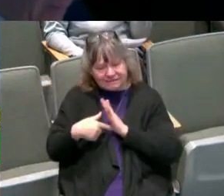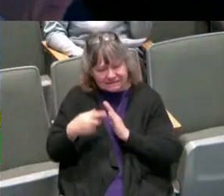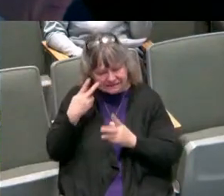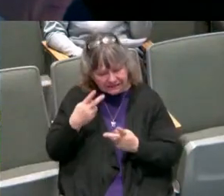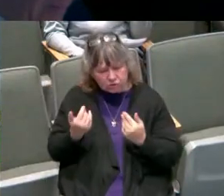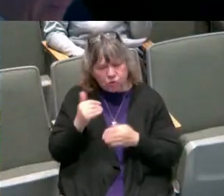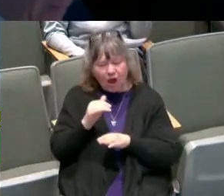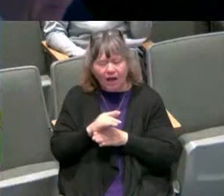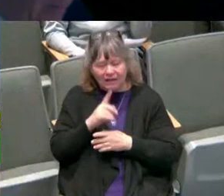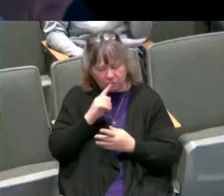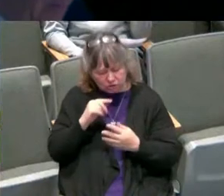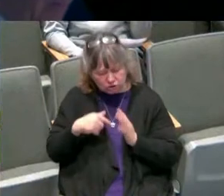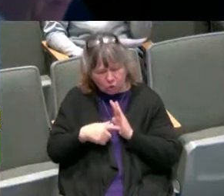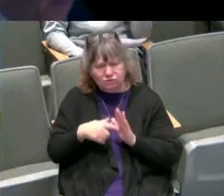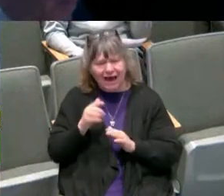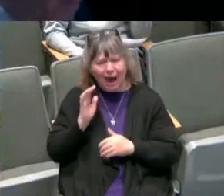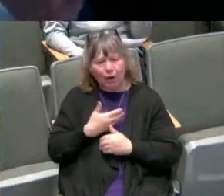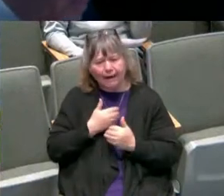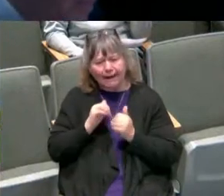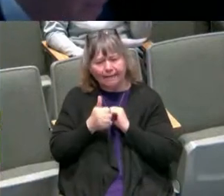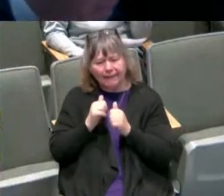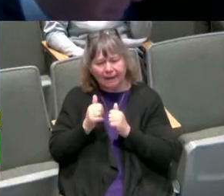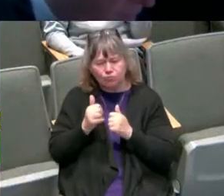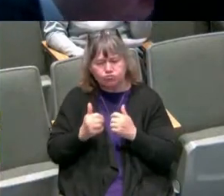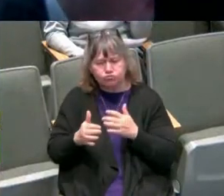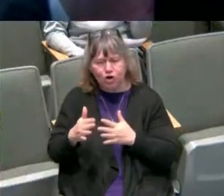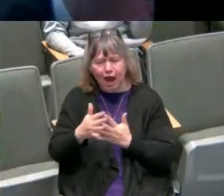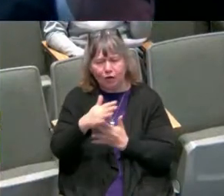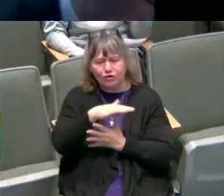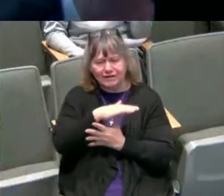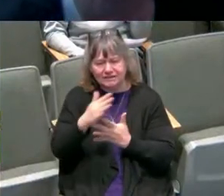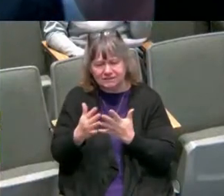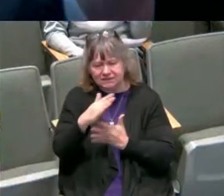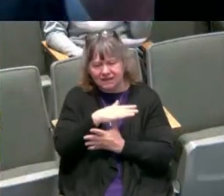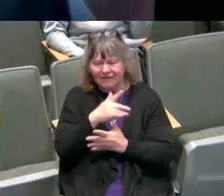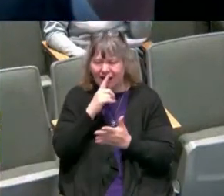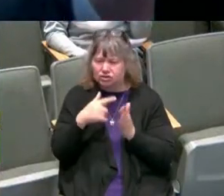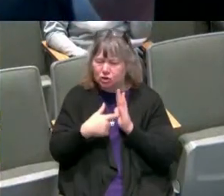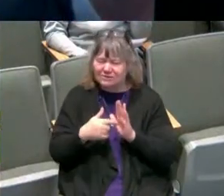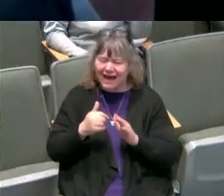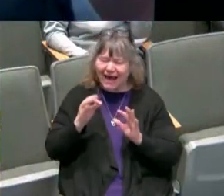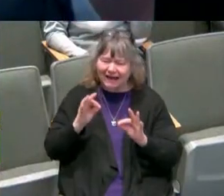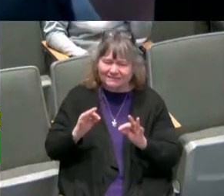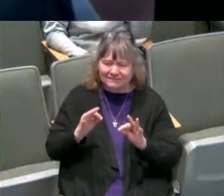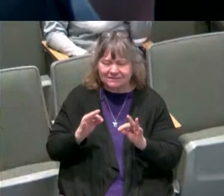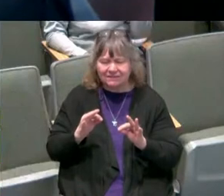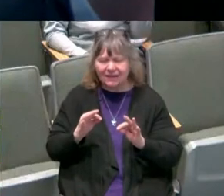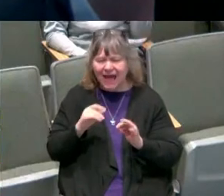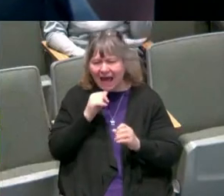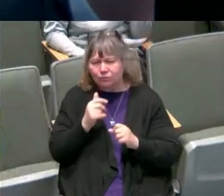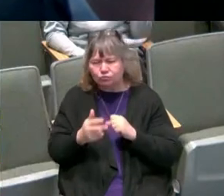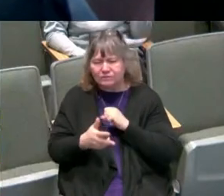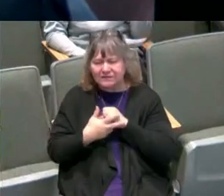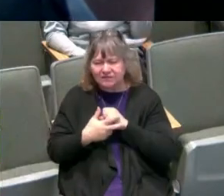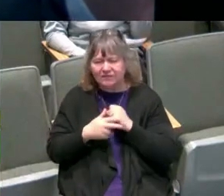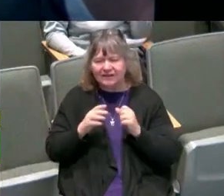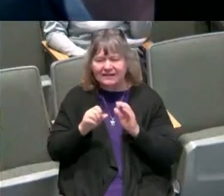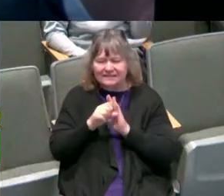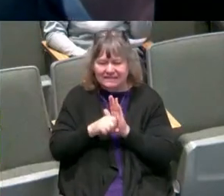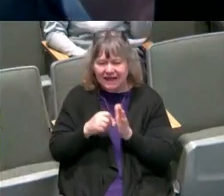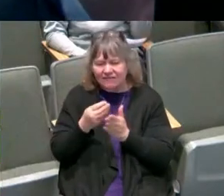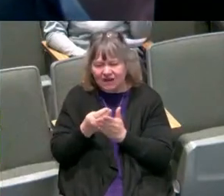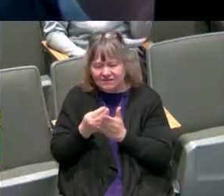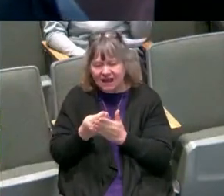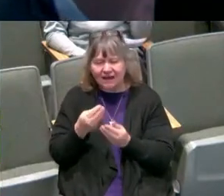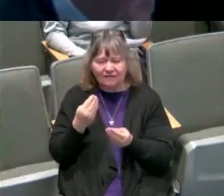of balancing competing priorities this budget supports the continuation of excellent public services and it does so while preserving Reserve stabilization funds and